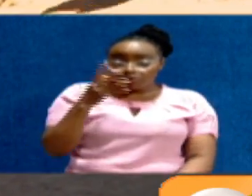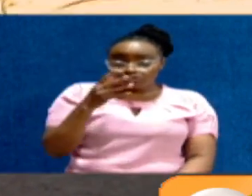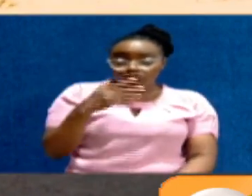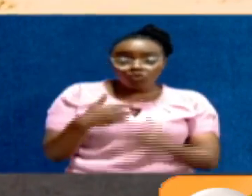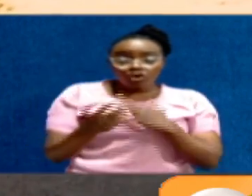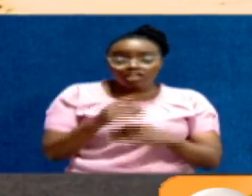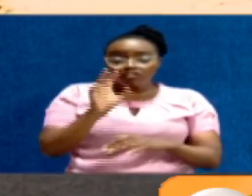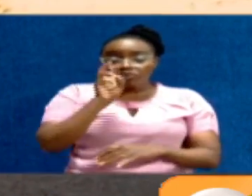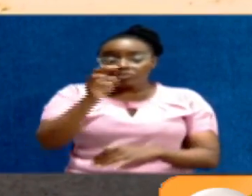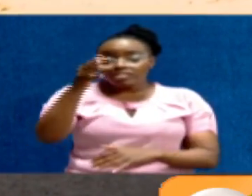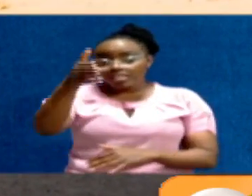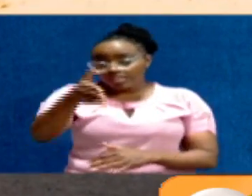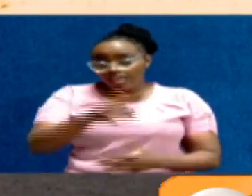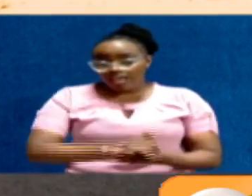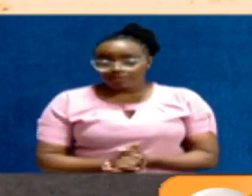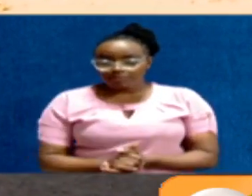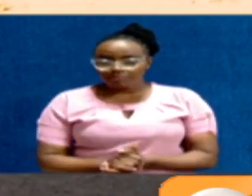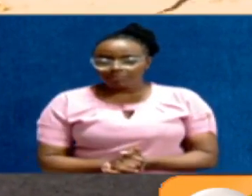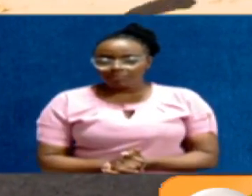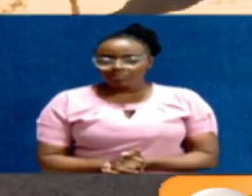scenery.